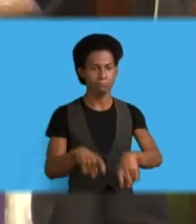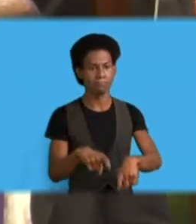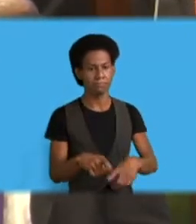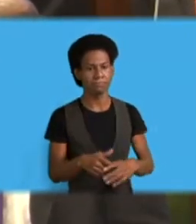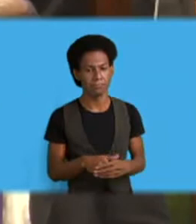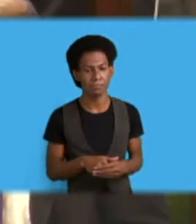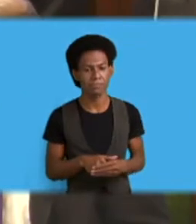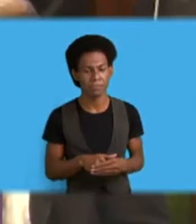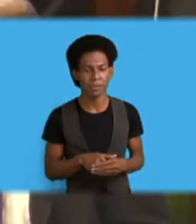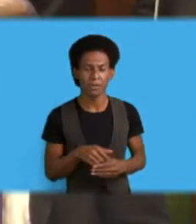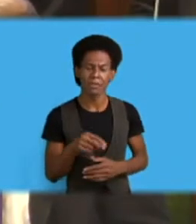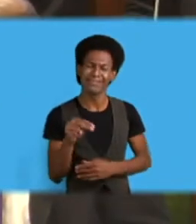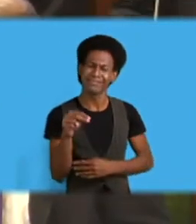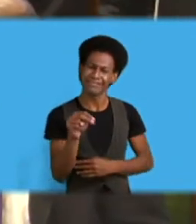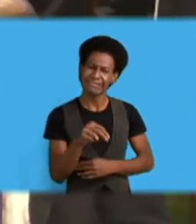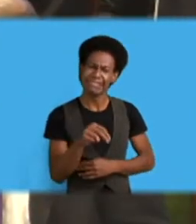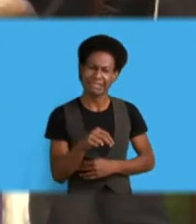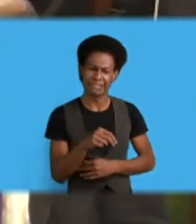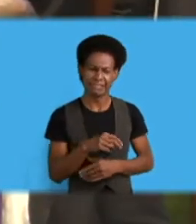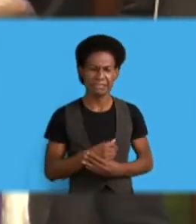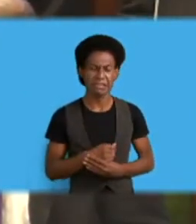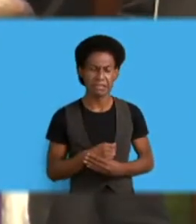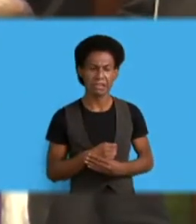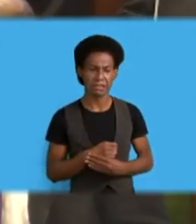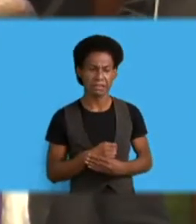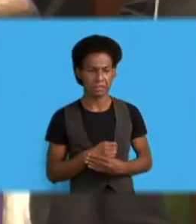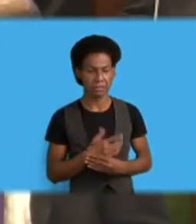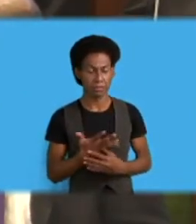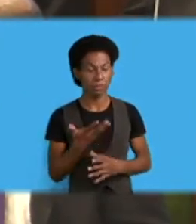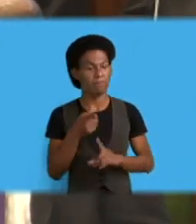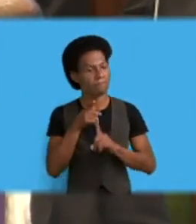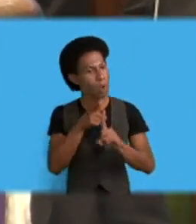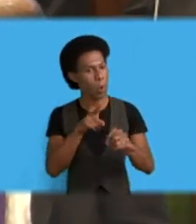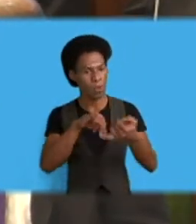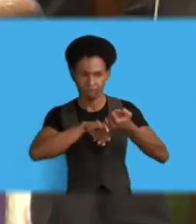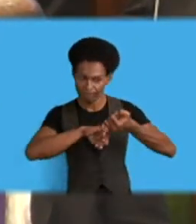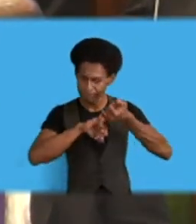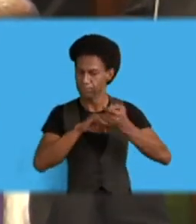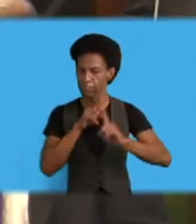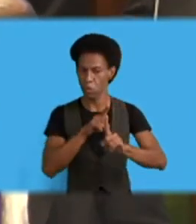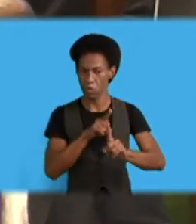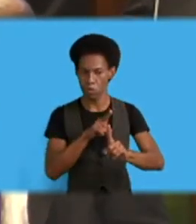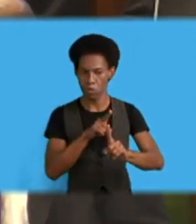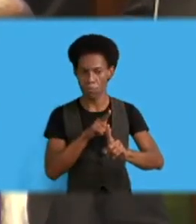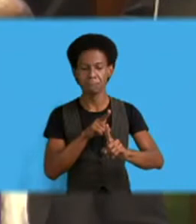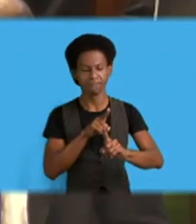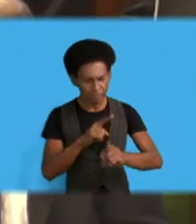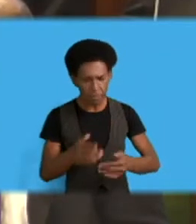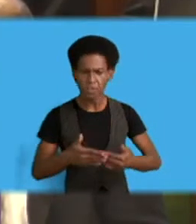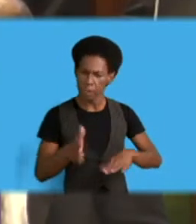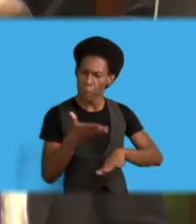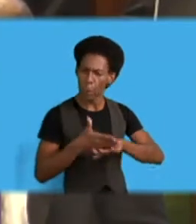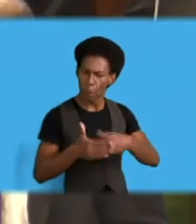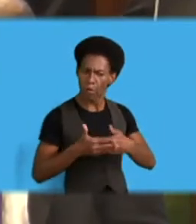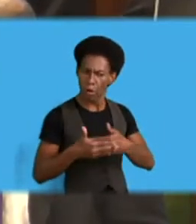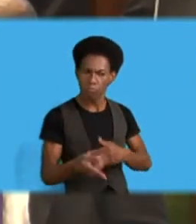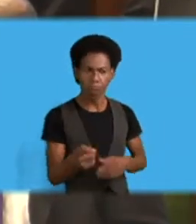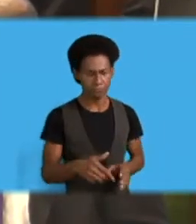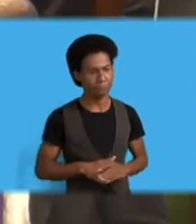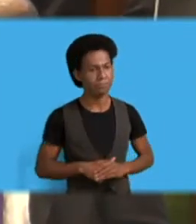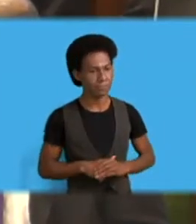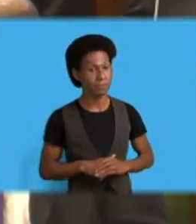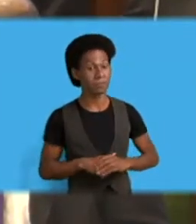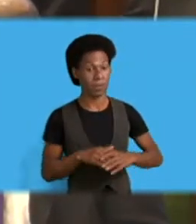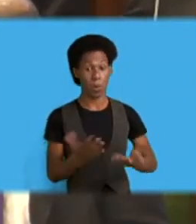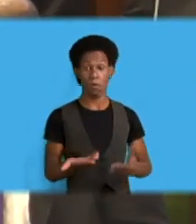education sector. Only then we can begin from here to write a new chapter that is devoid of what has been a culture of hostility in